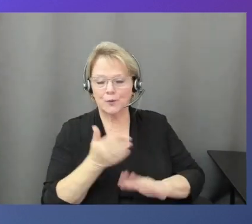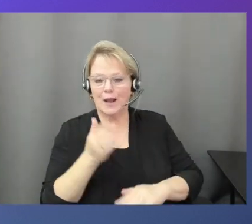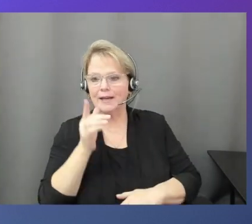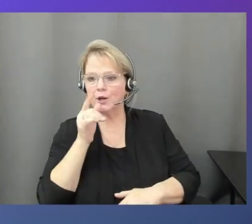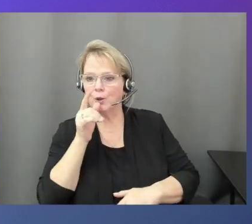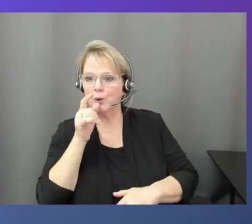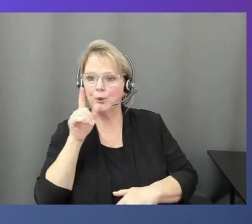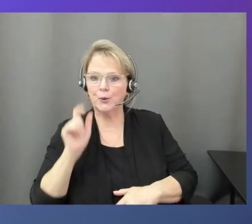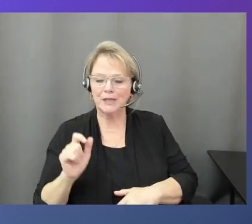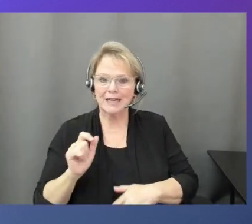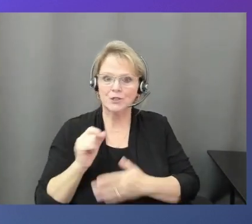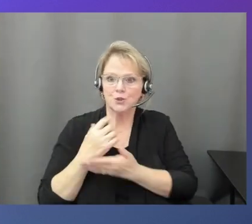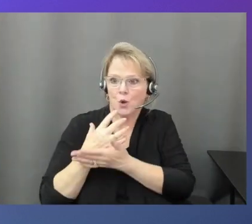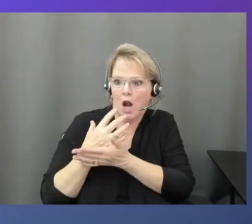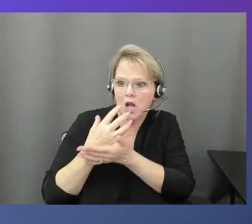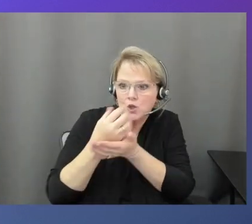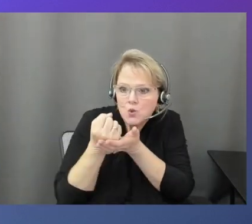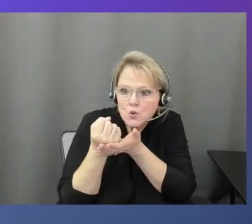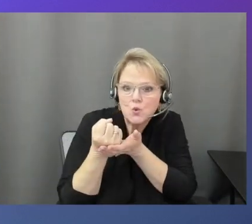it,